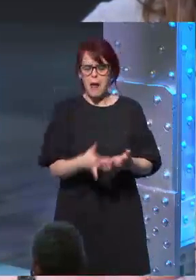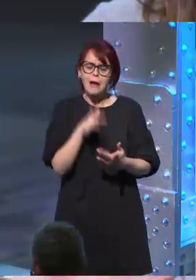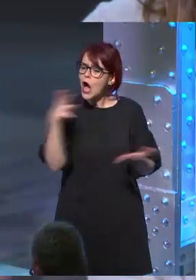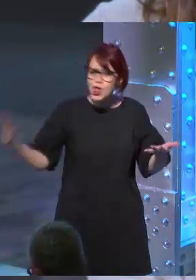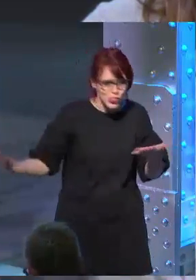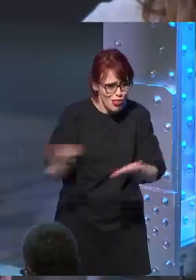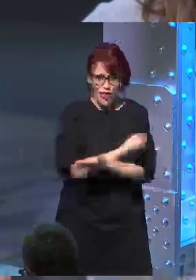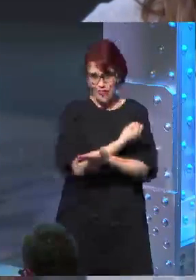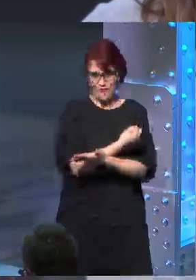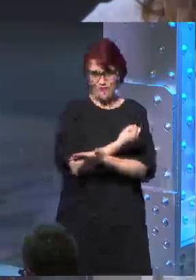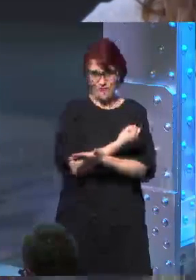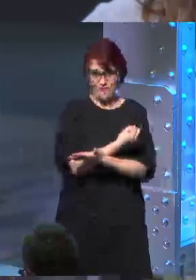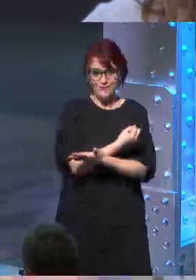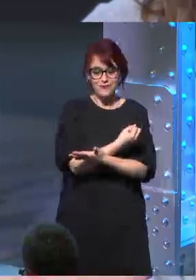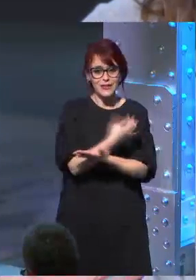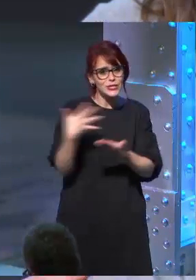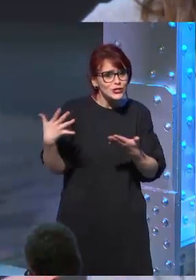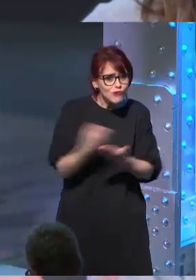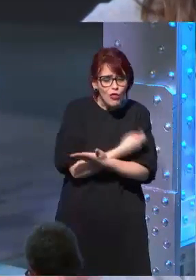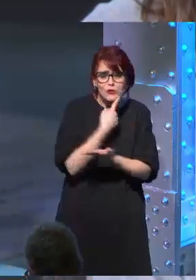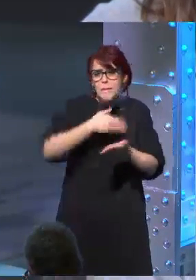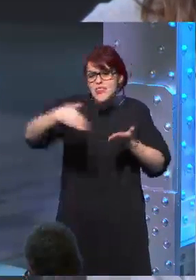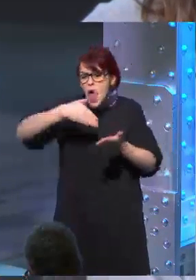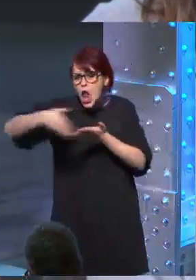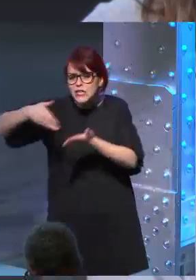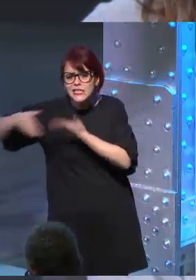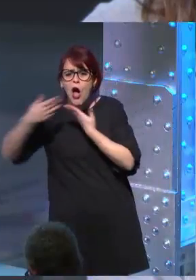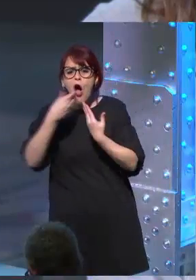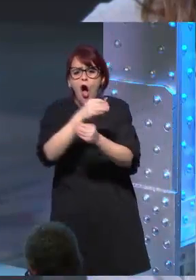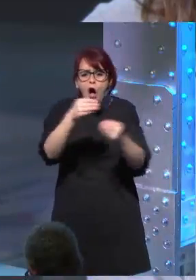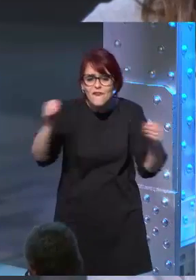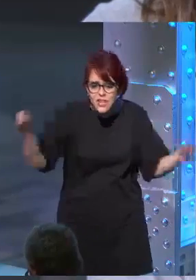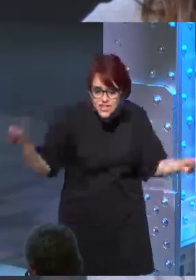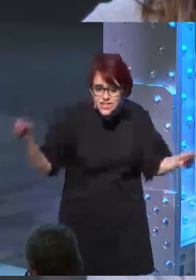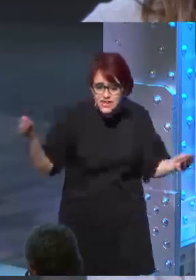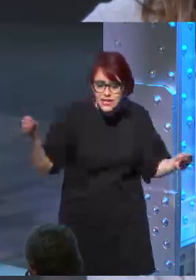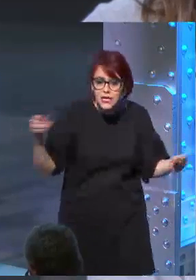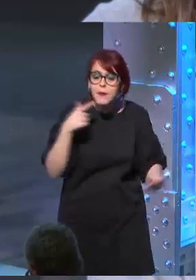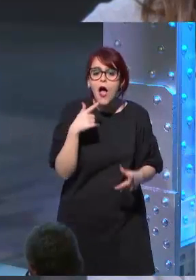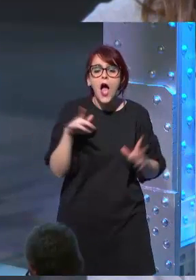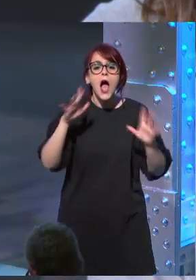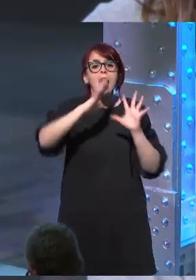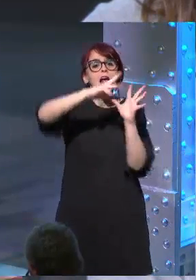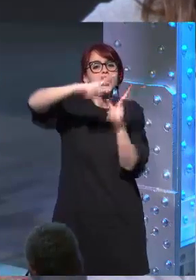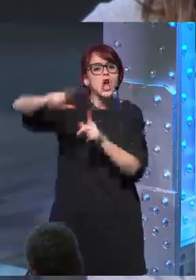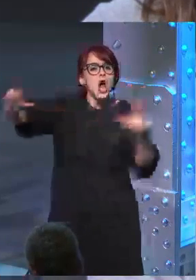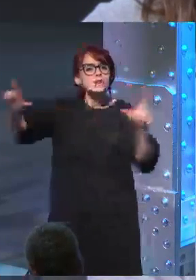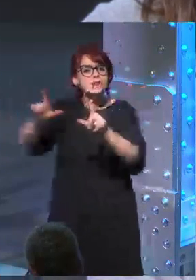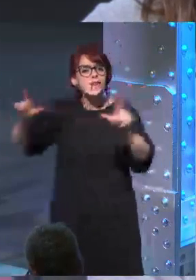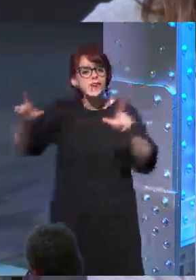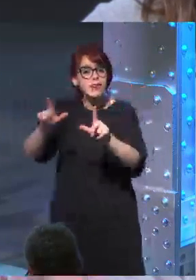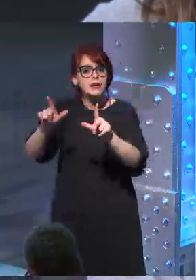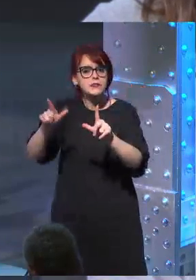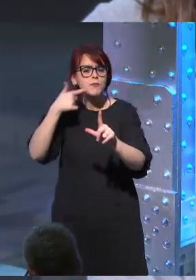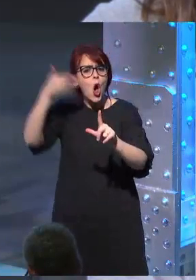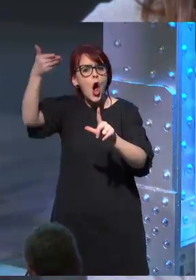of them. I've been told that one in Spain is not on the internet, but aside from him or her, we need to realize